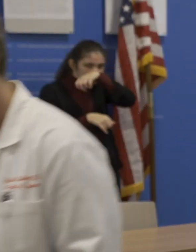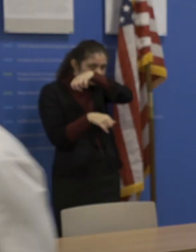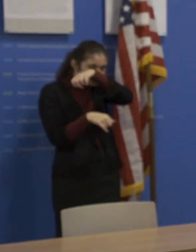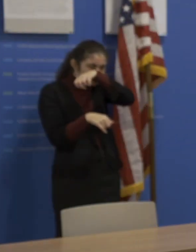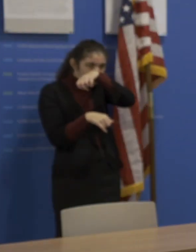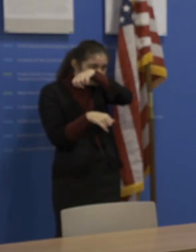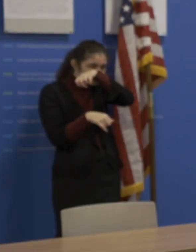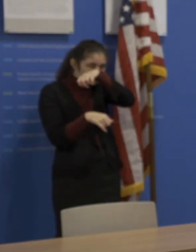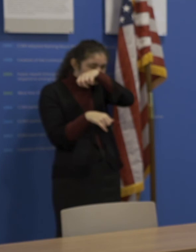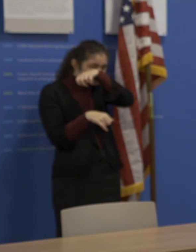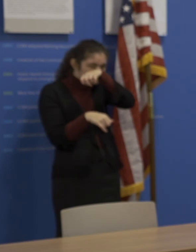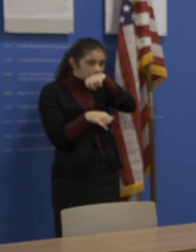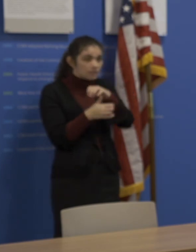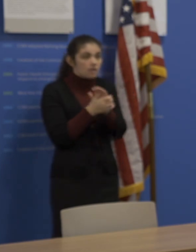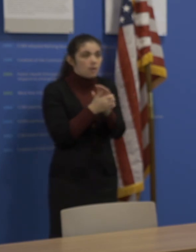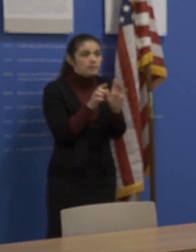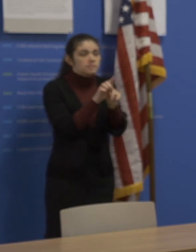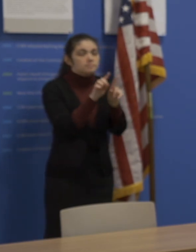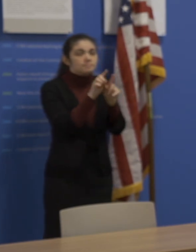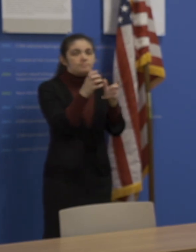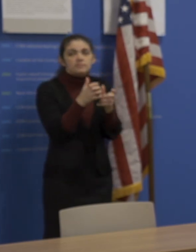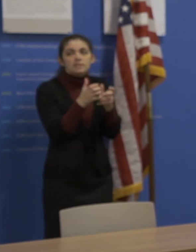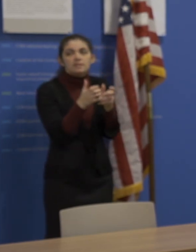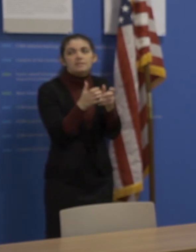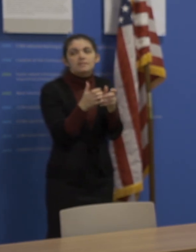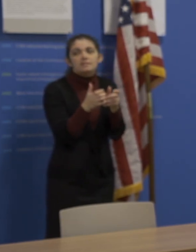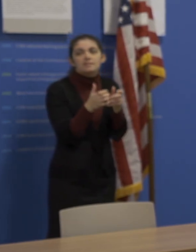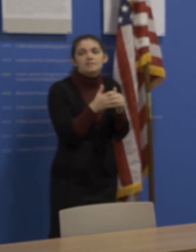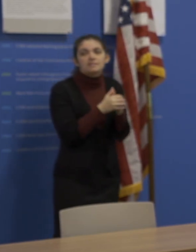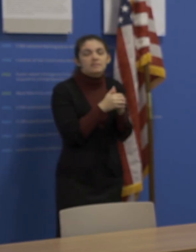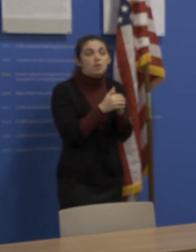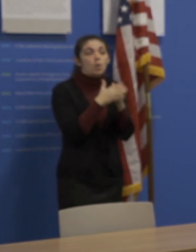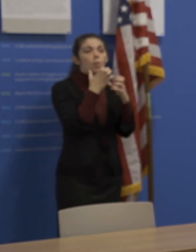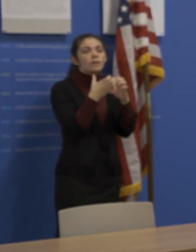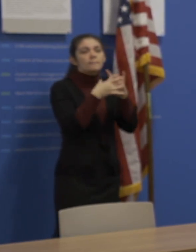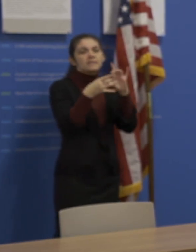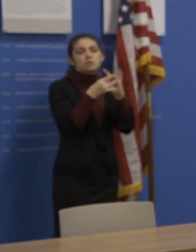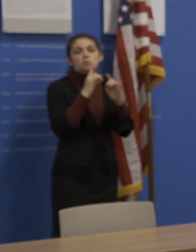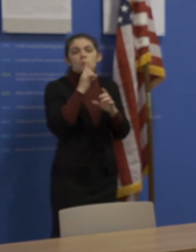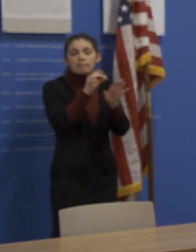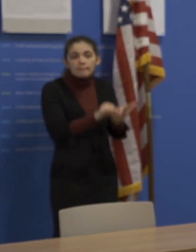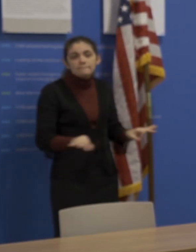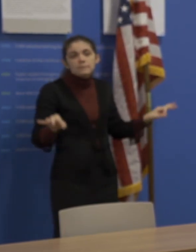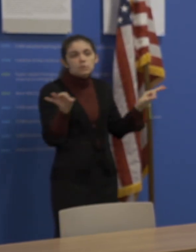Excuse me. So I wanted to, there's a message here that's very